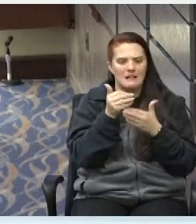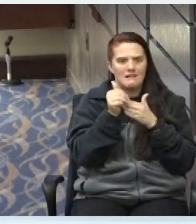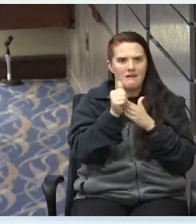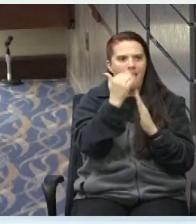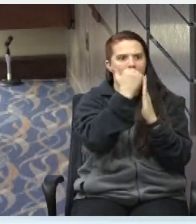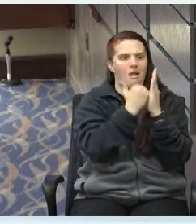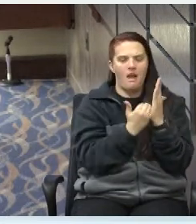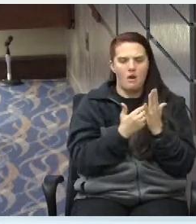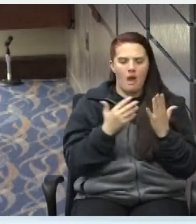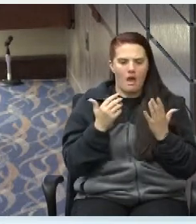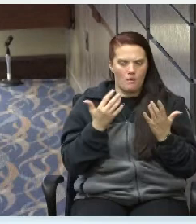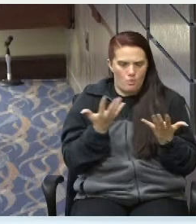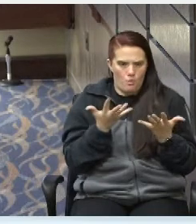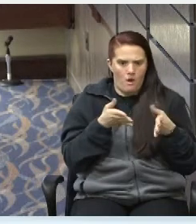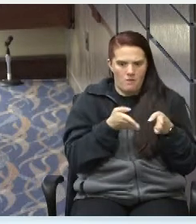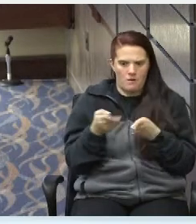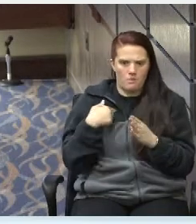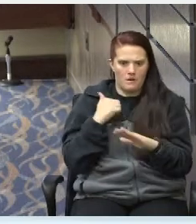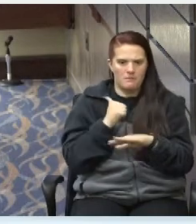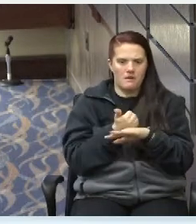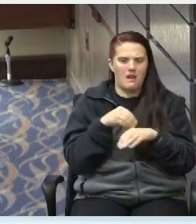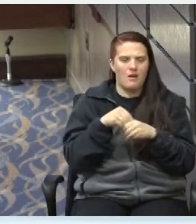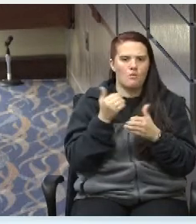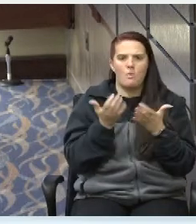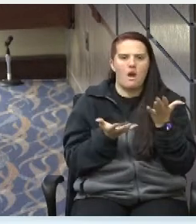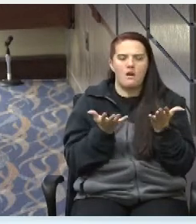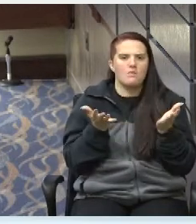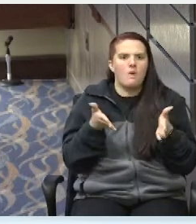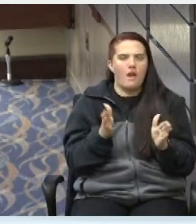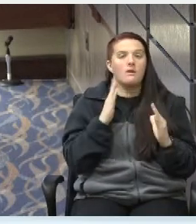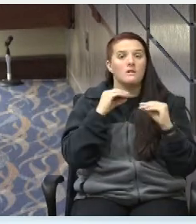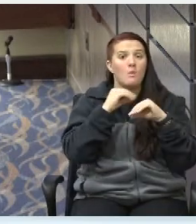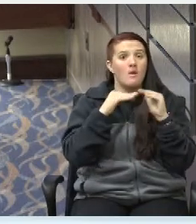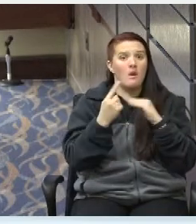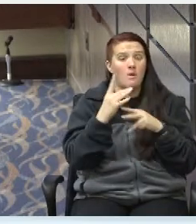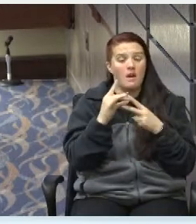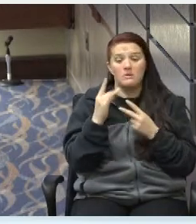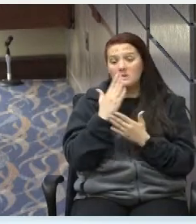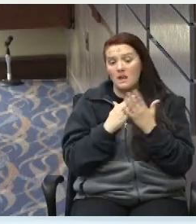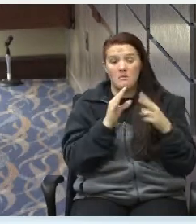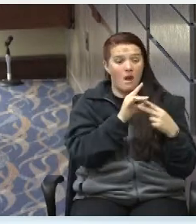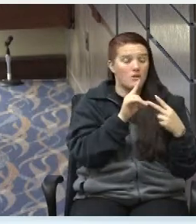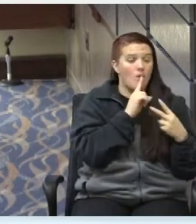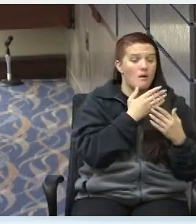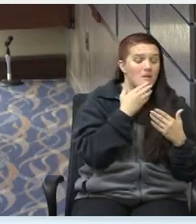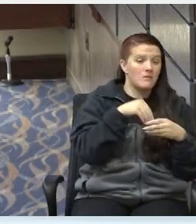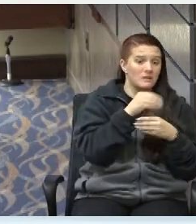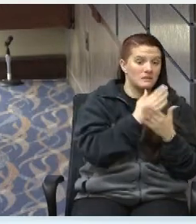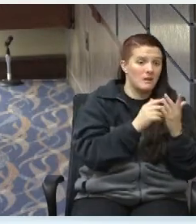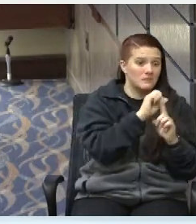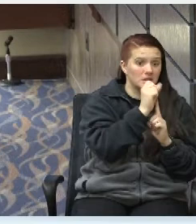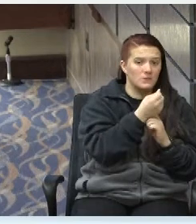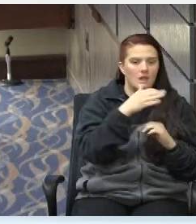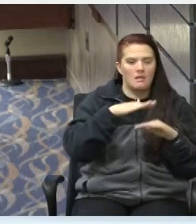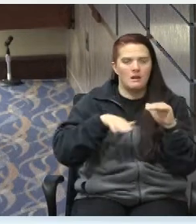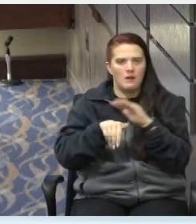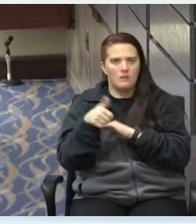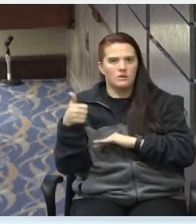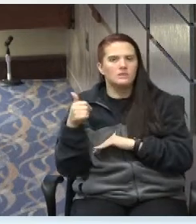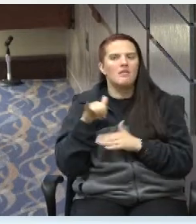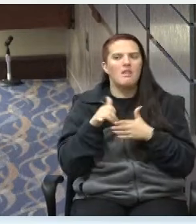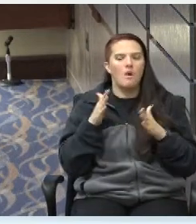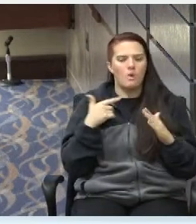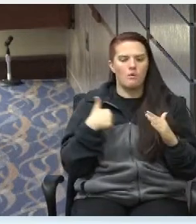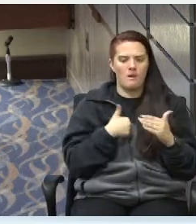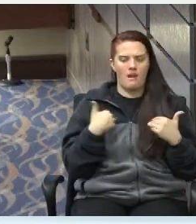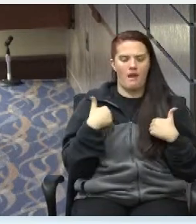in what way, because frequently there's more than one option, and some options work better in some conditions than others. And that way